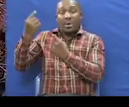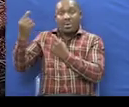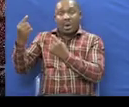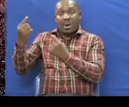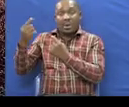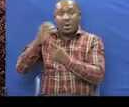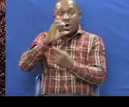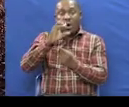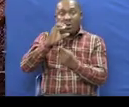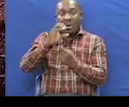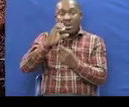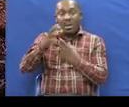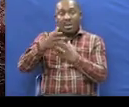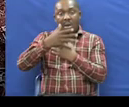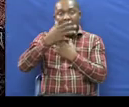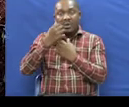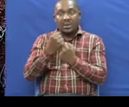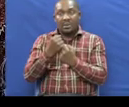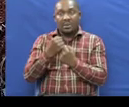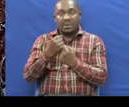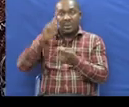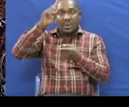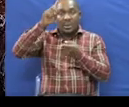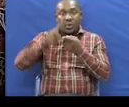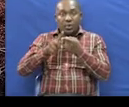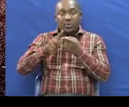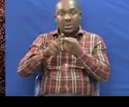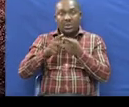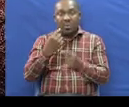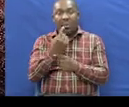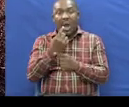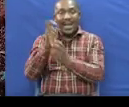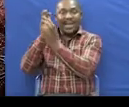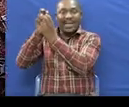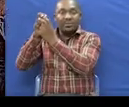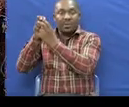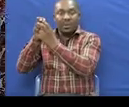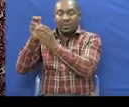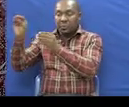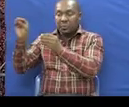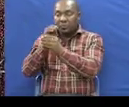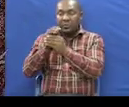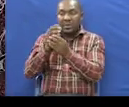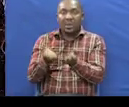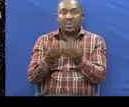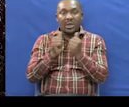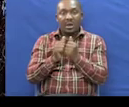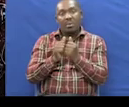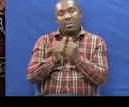this copper has already lose 1 electron and become copper